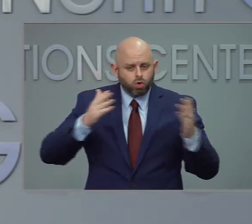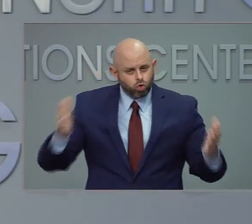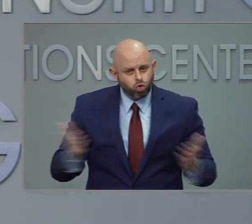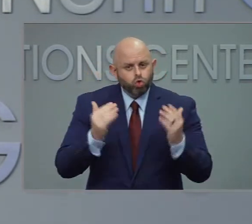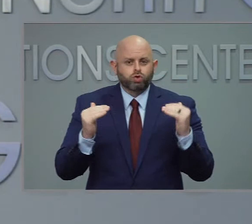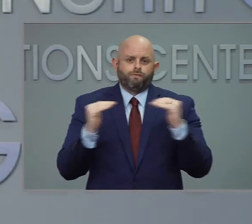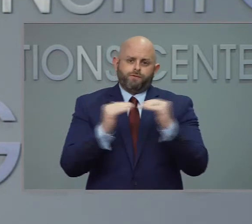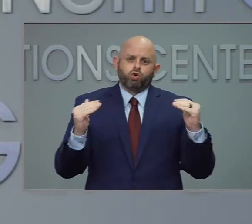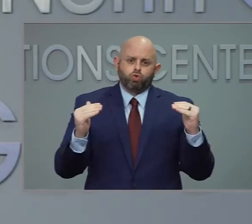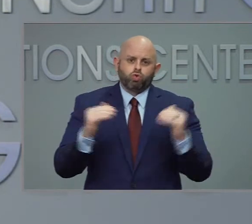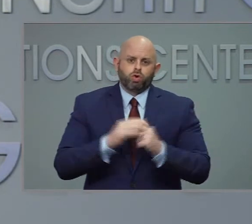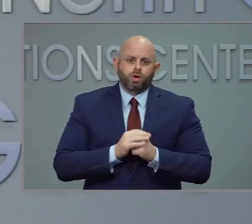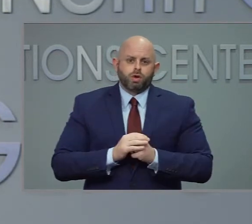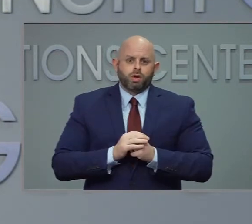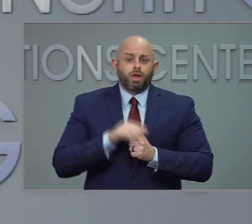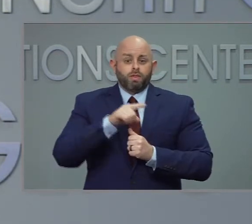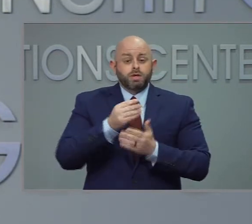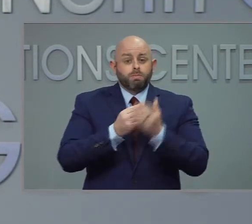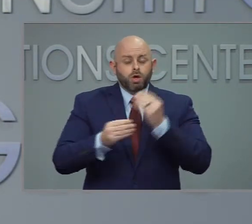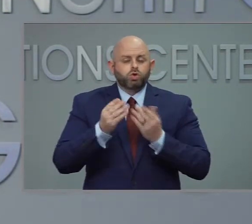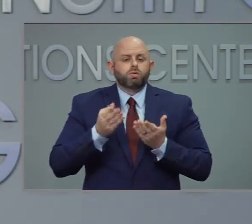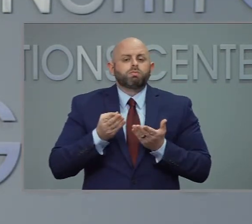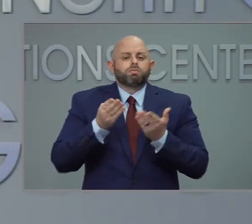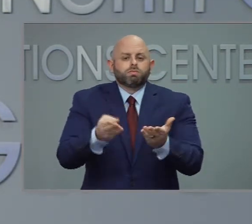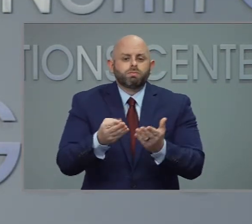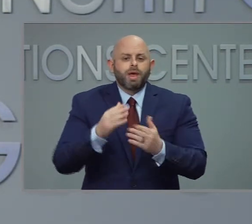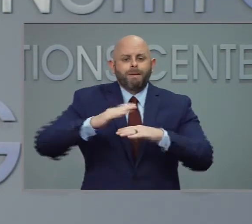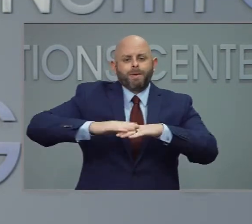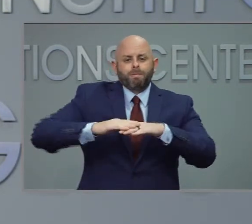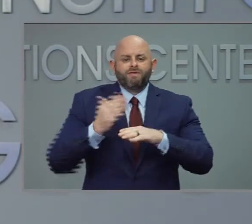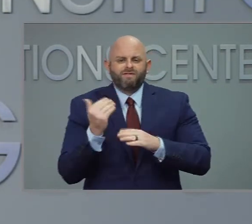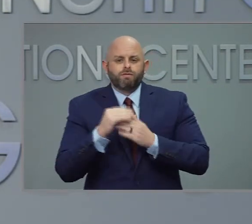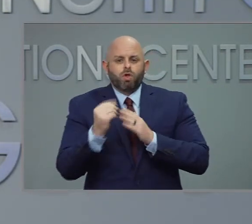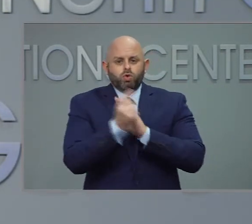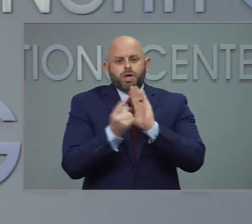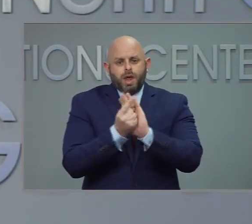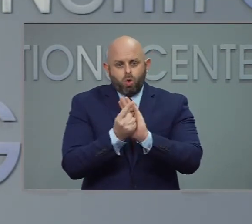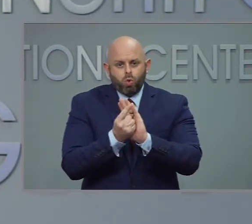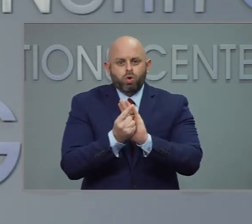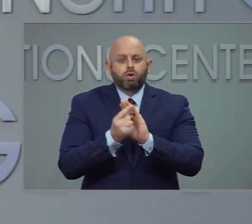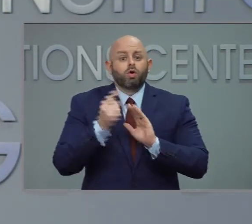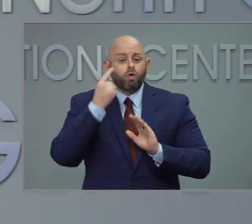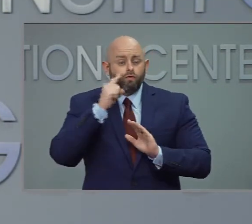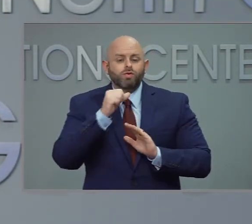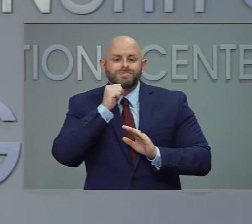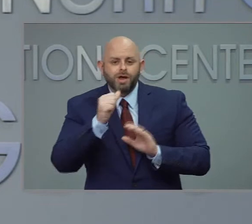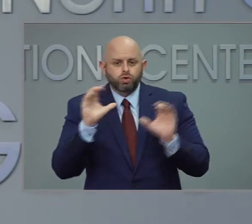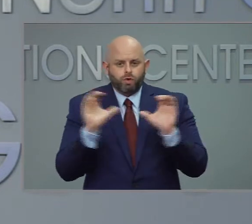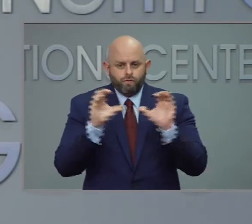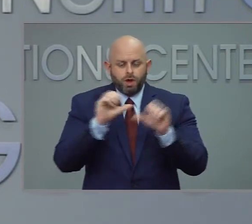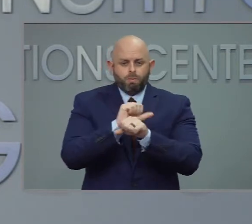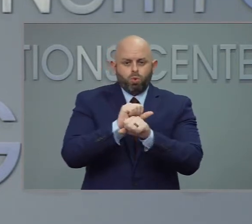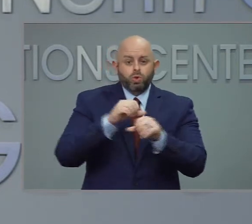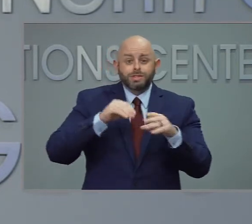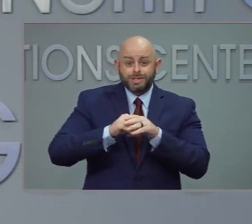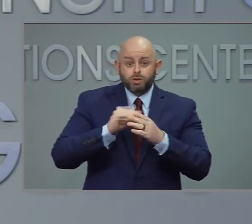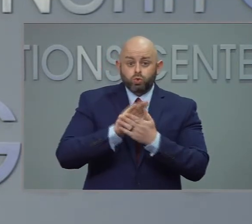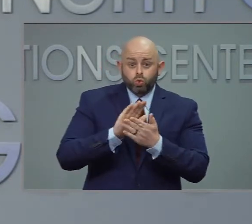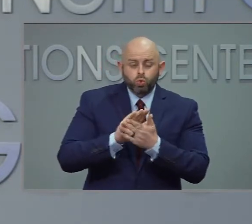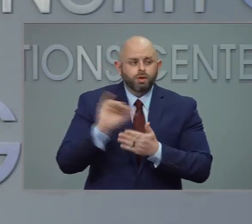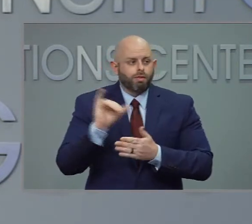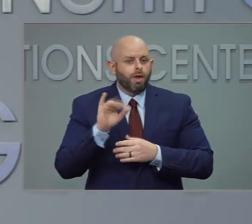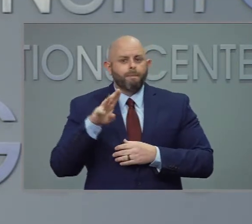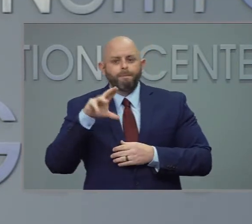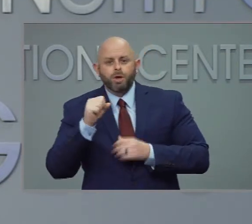budget provides a minimum $15 per hour wage for non-certified employees in public schools, such as bus drivers,